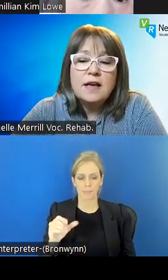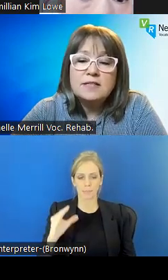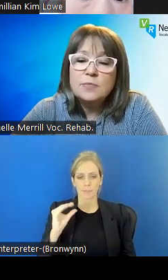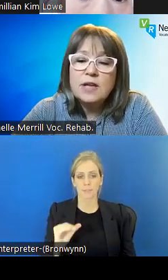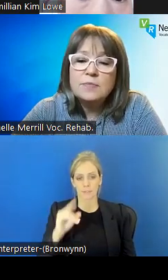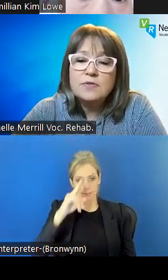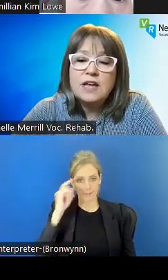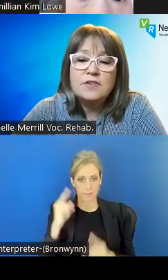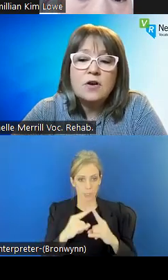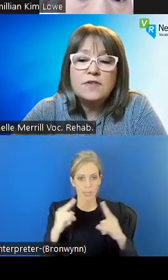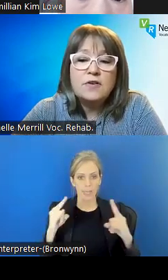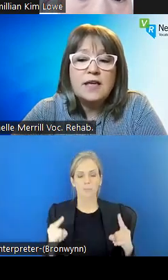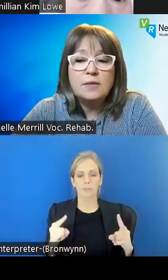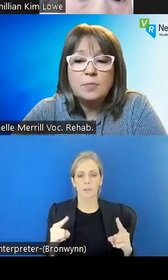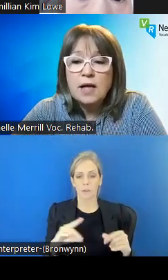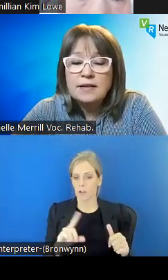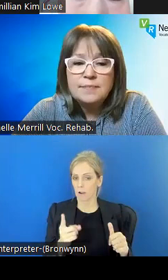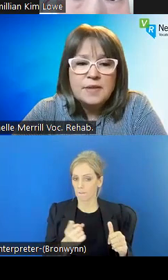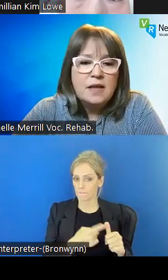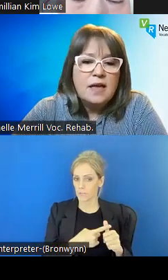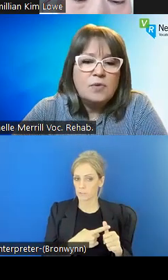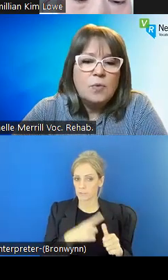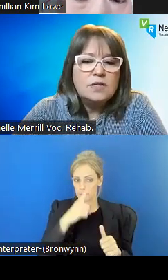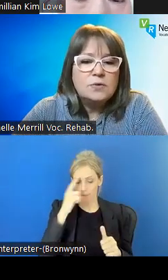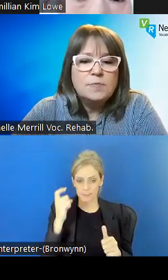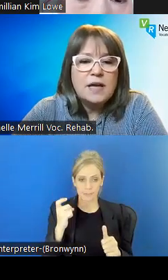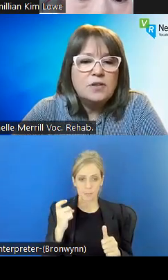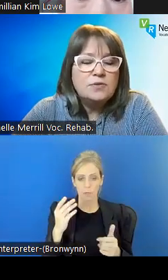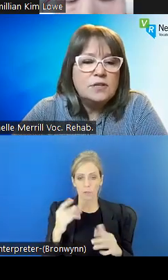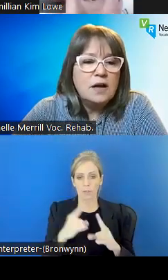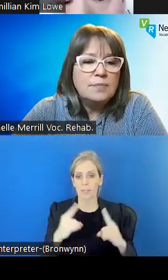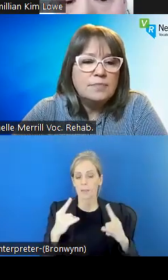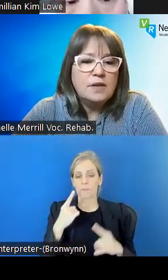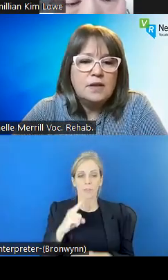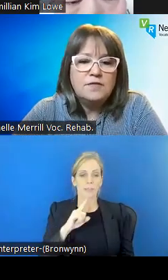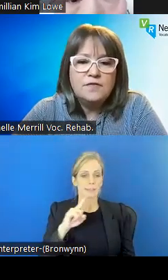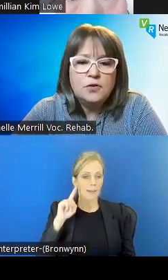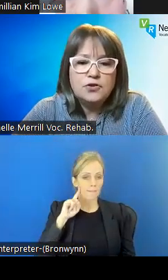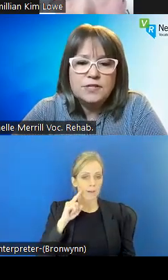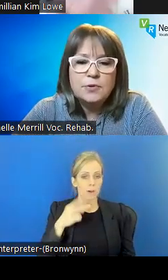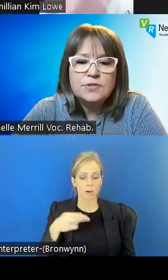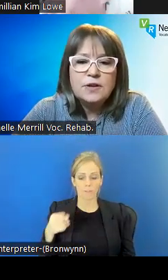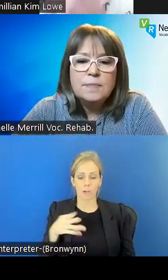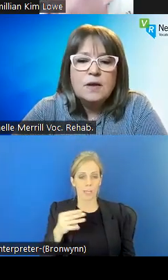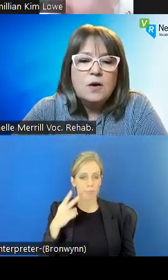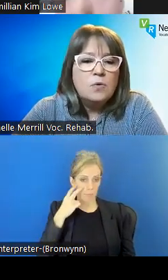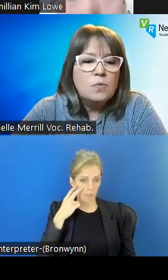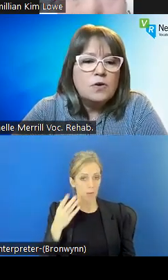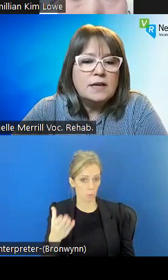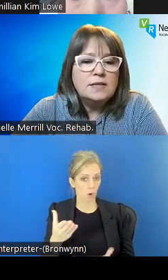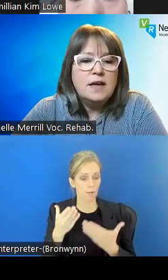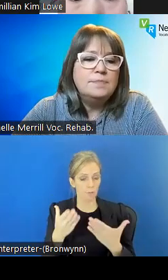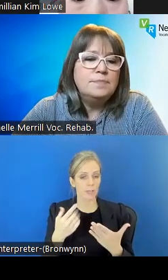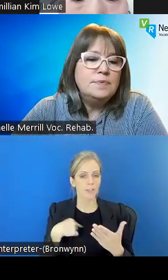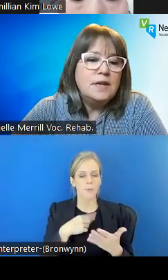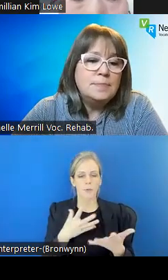first summer camp for the deaf and hard of hearing and the blind. And we want to expand those in future summers. We're